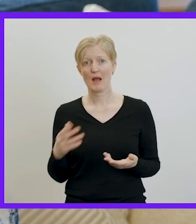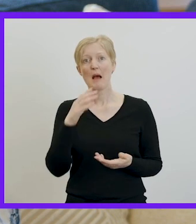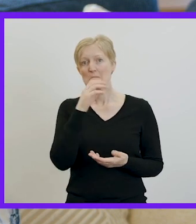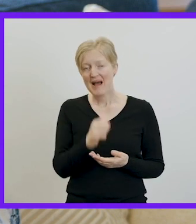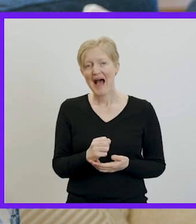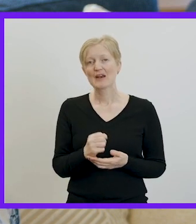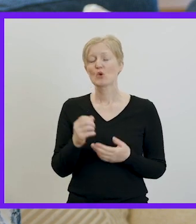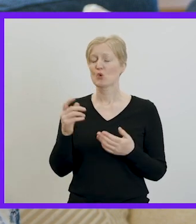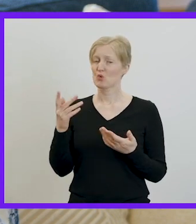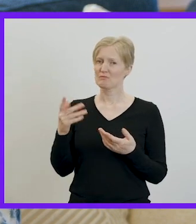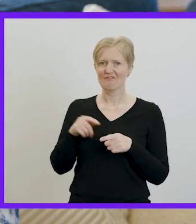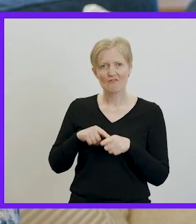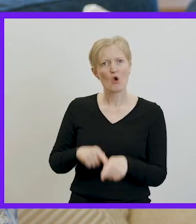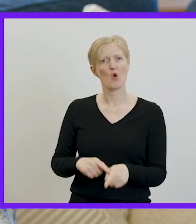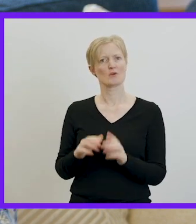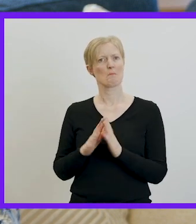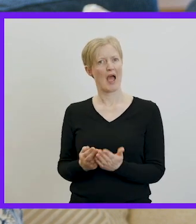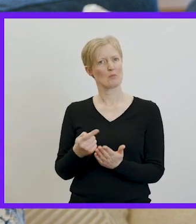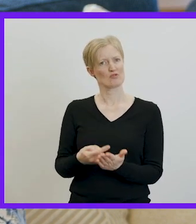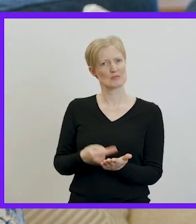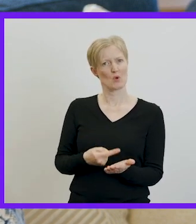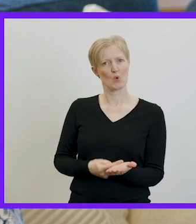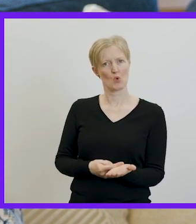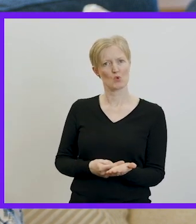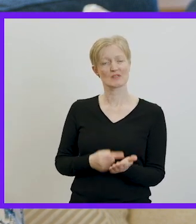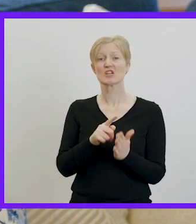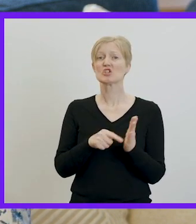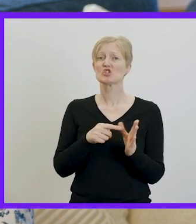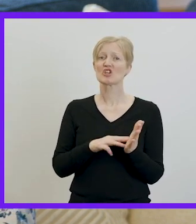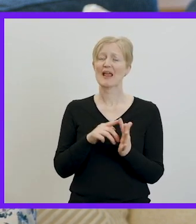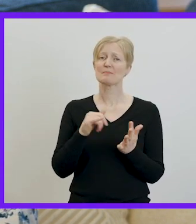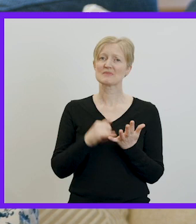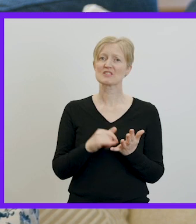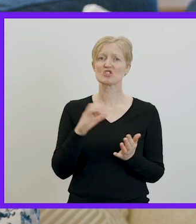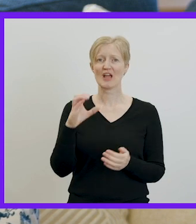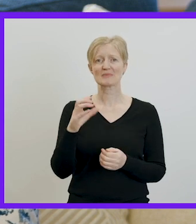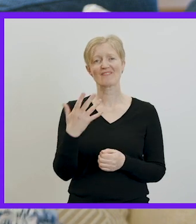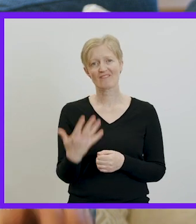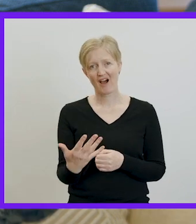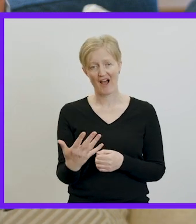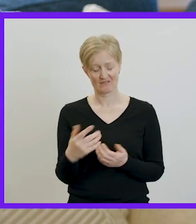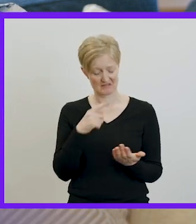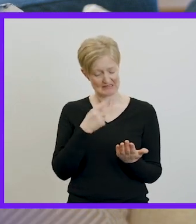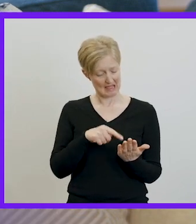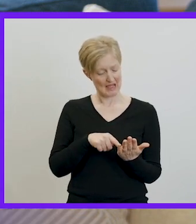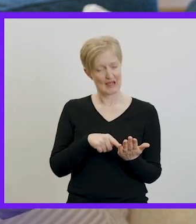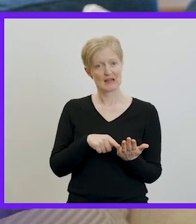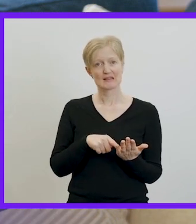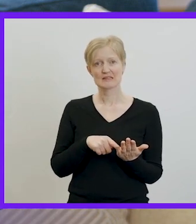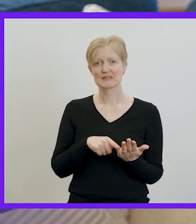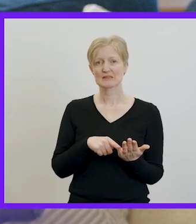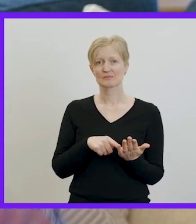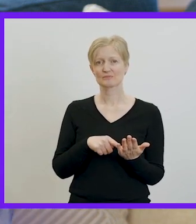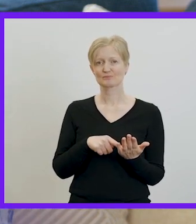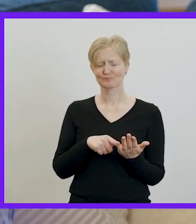man that put into practice biblical principles. We see this in James chapter 5, 17 to 18, where it's